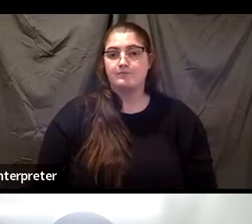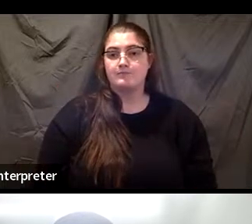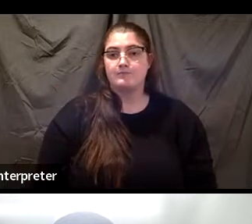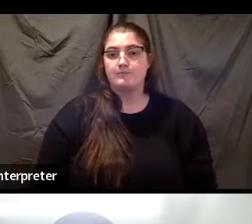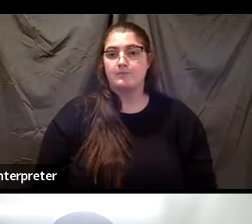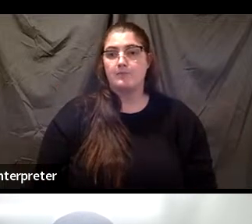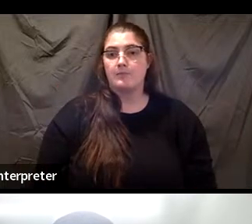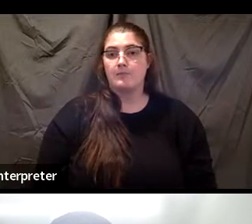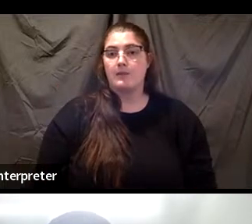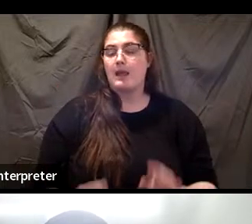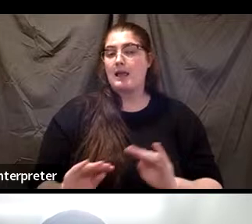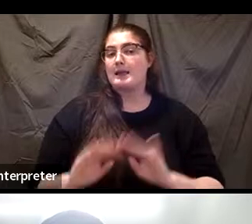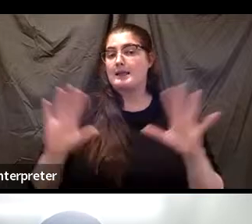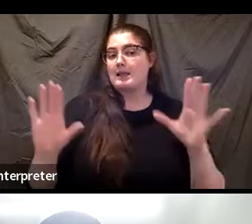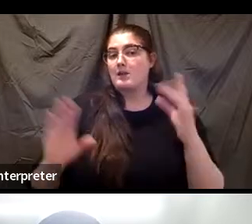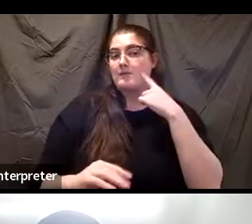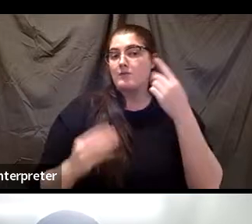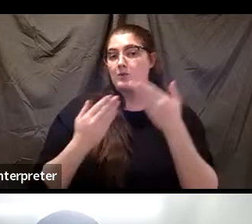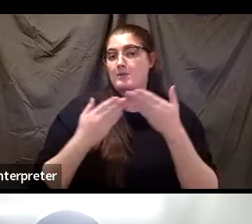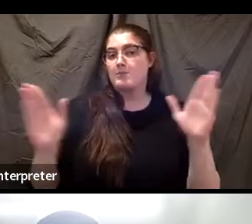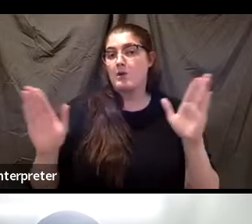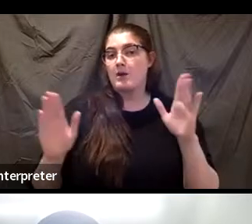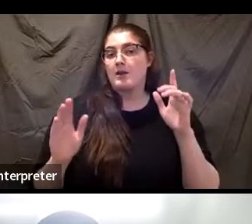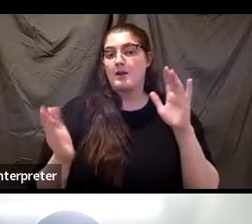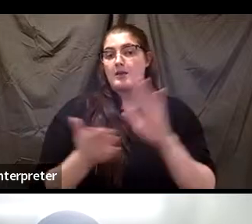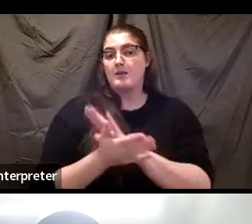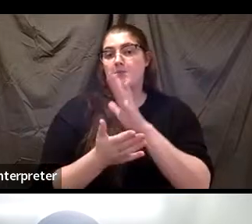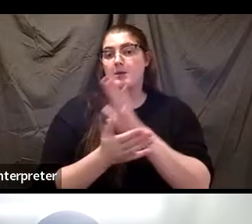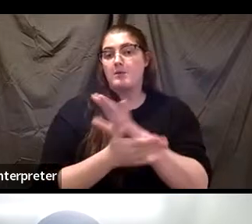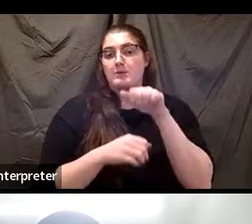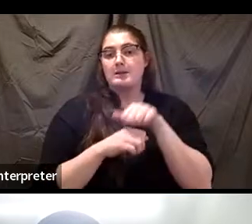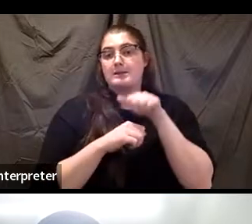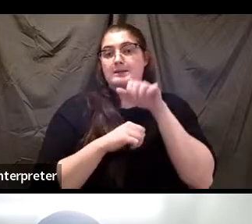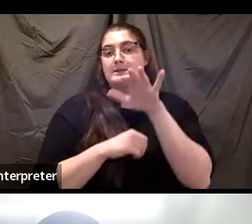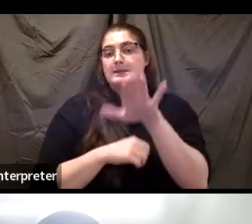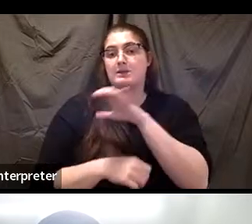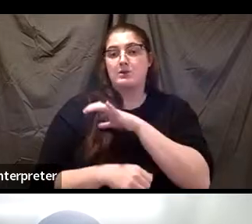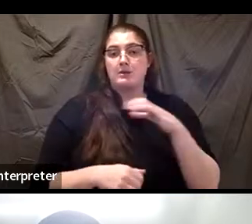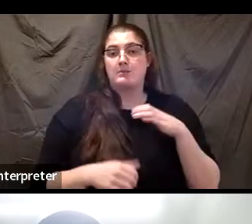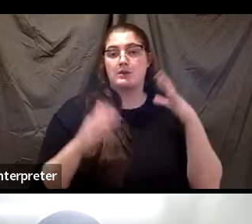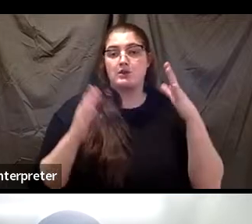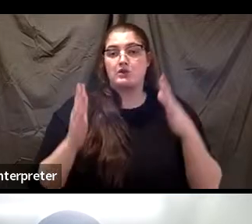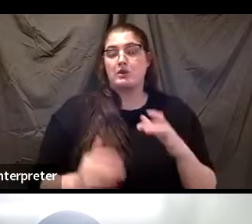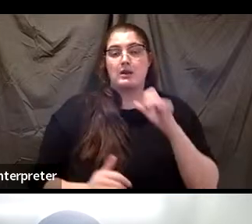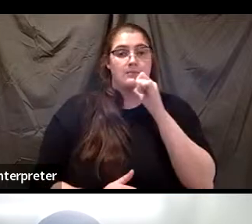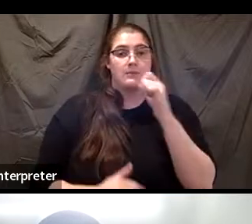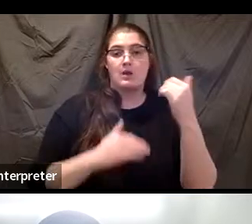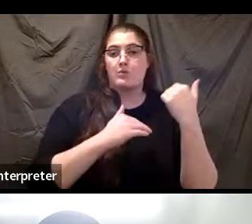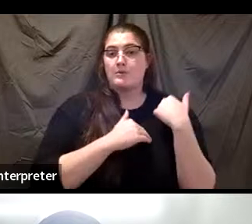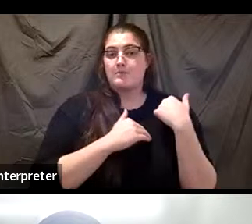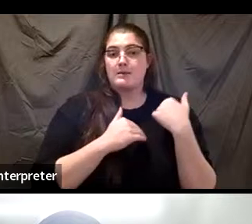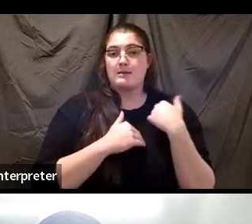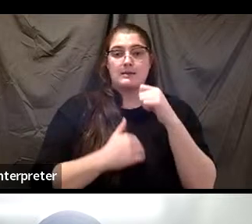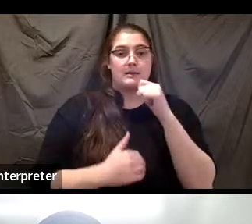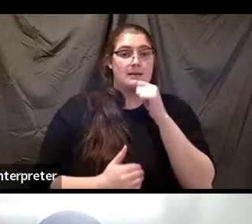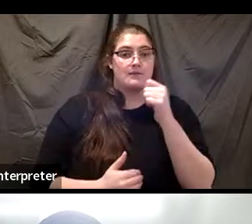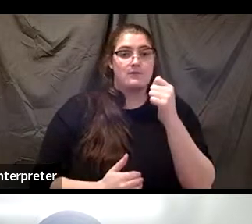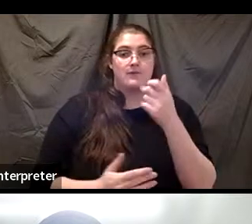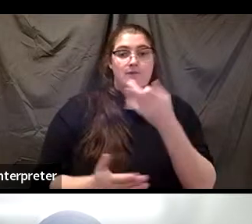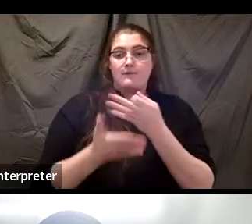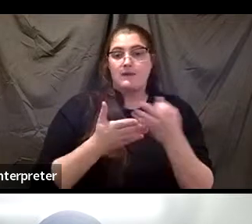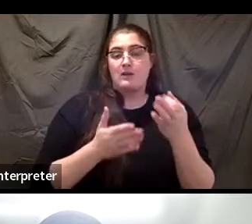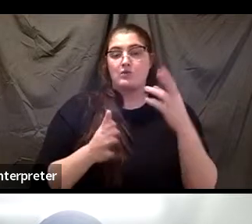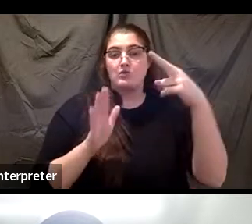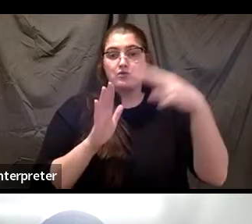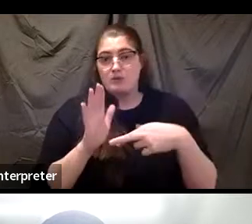Clarify for the public, the document was sent to all the commissioners. I am not responsible if you have failed to read the document, review